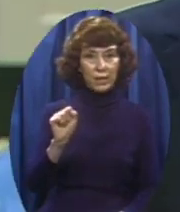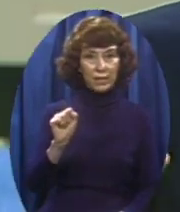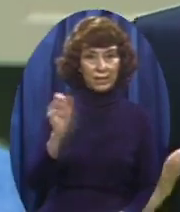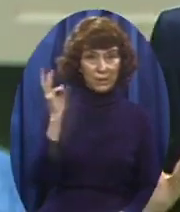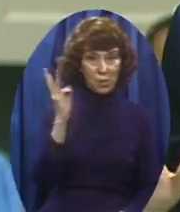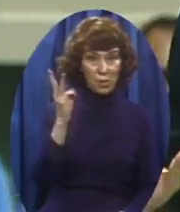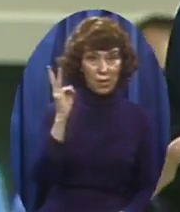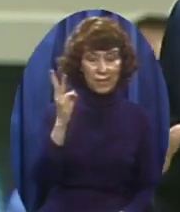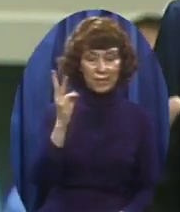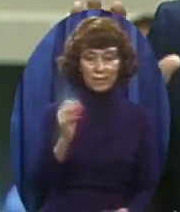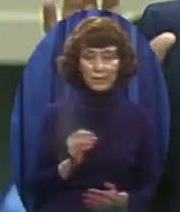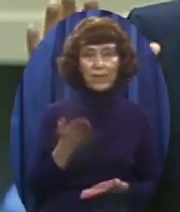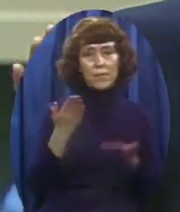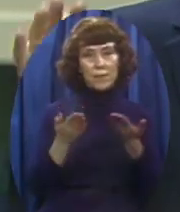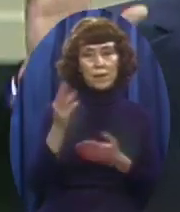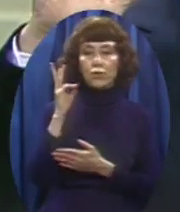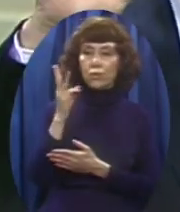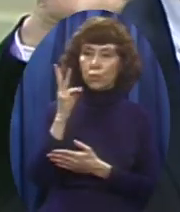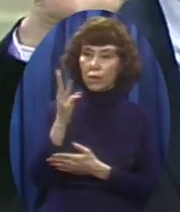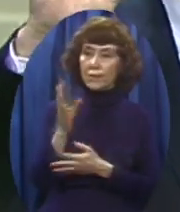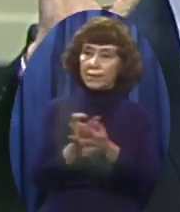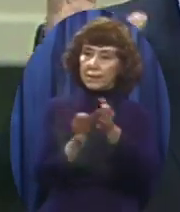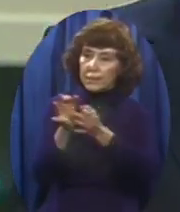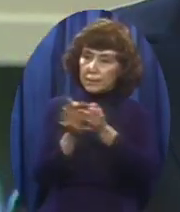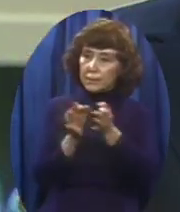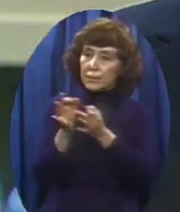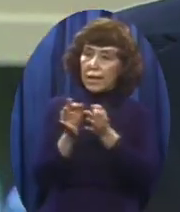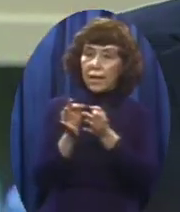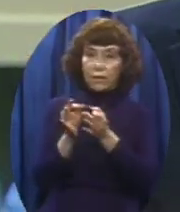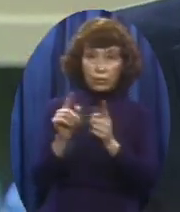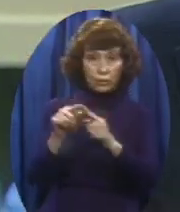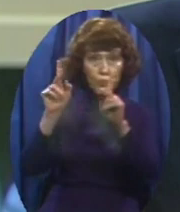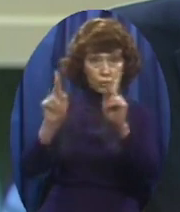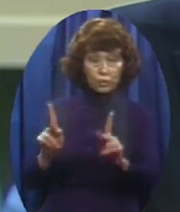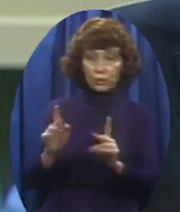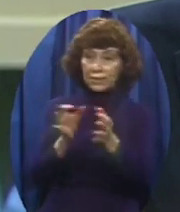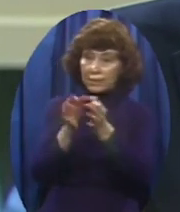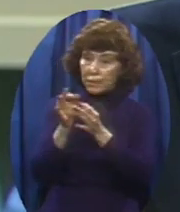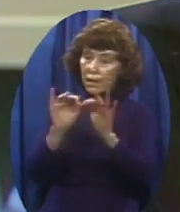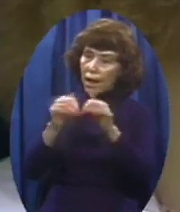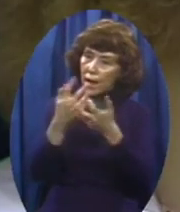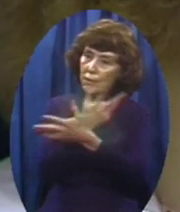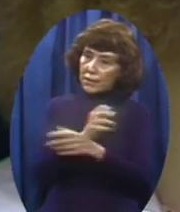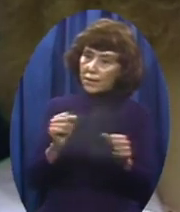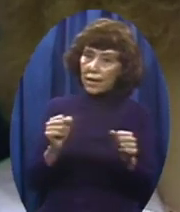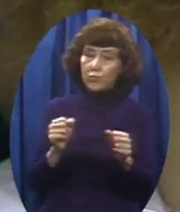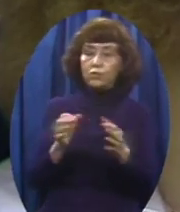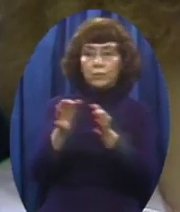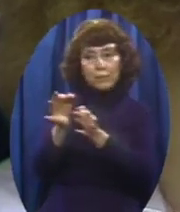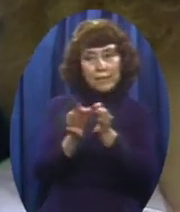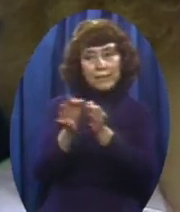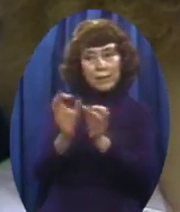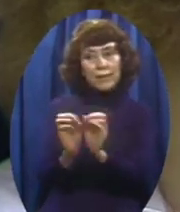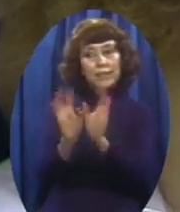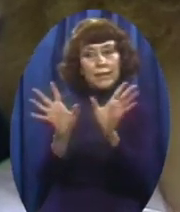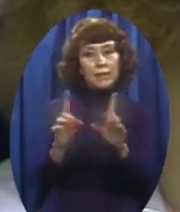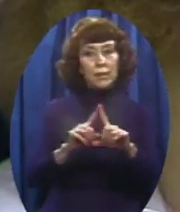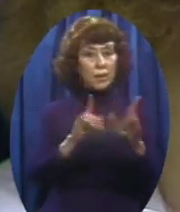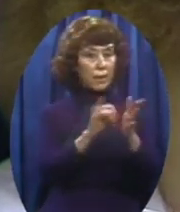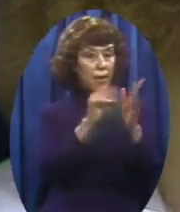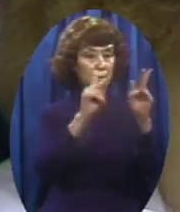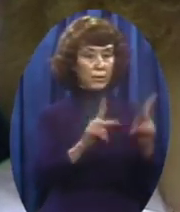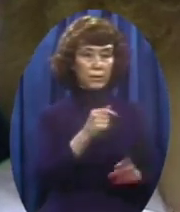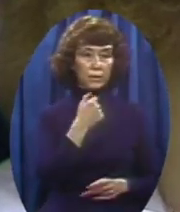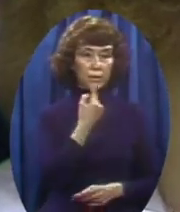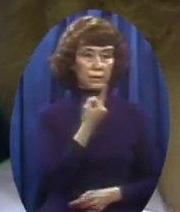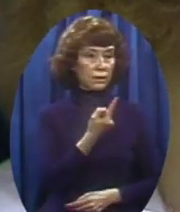simply, and you got through, you'd made it like ABC, and then he said, I can't see it. And you've walked away saying, why